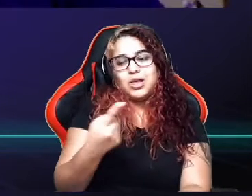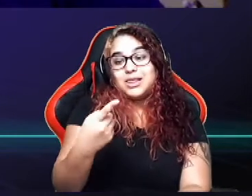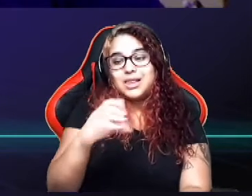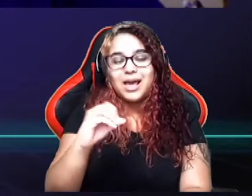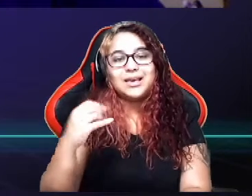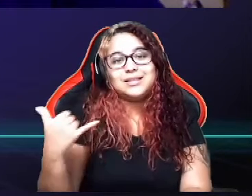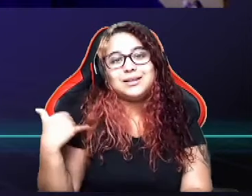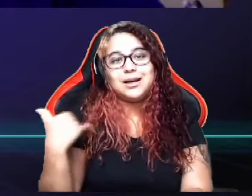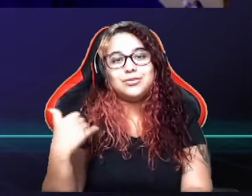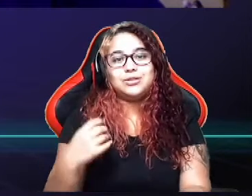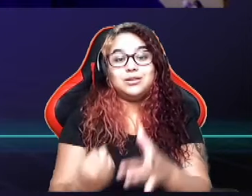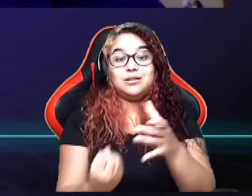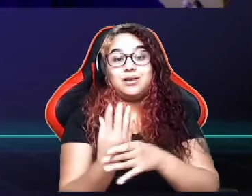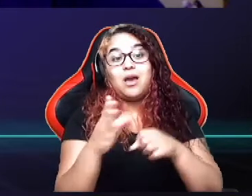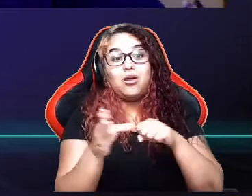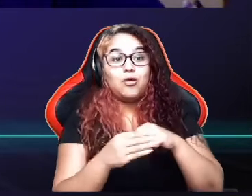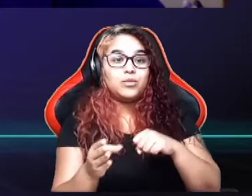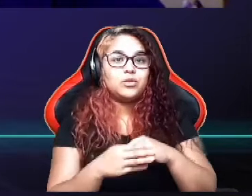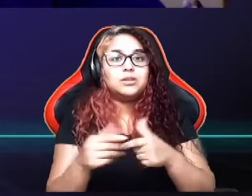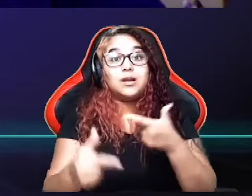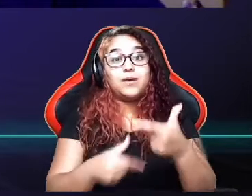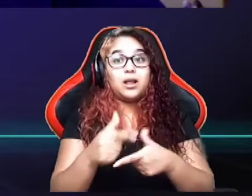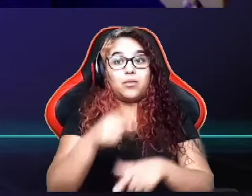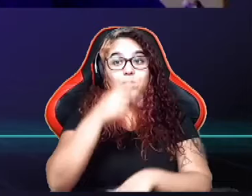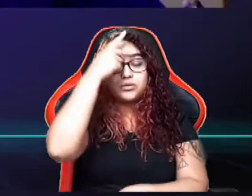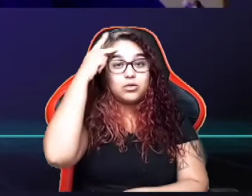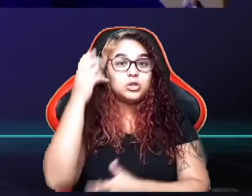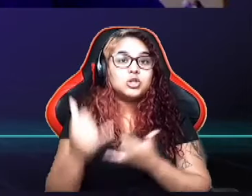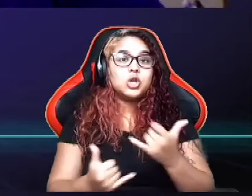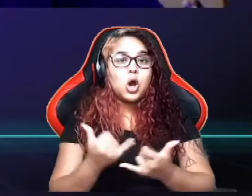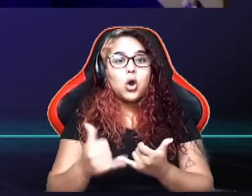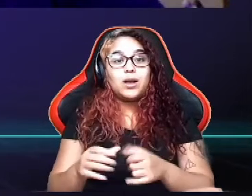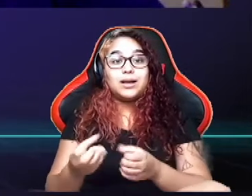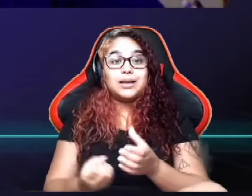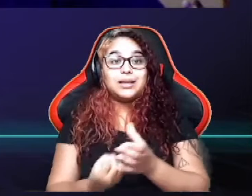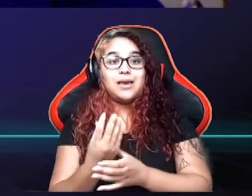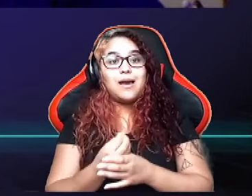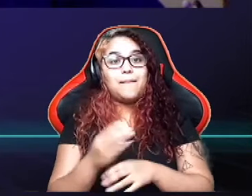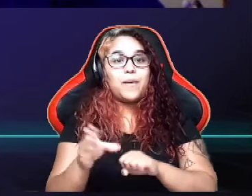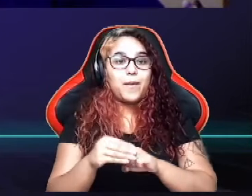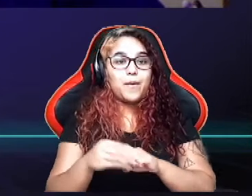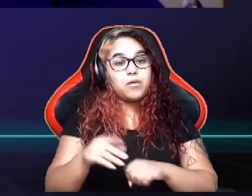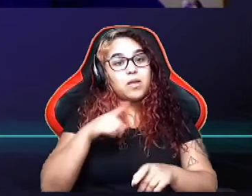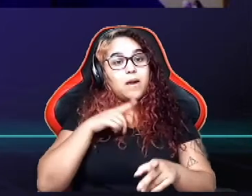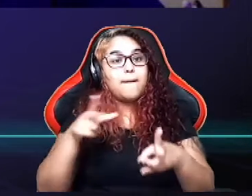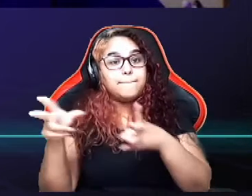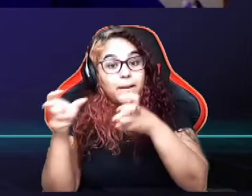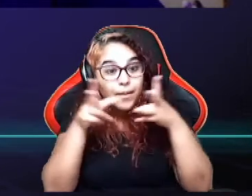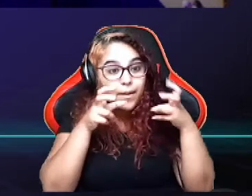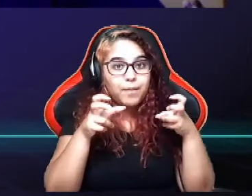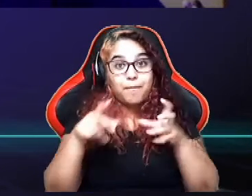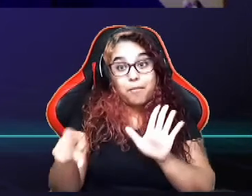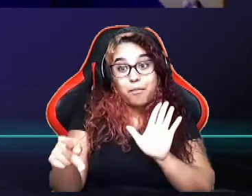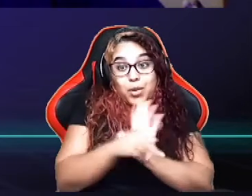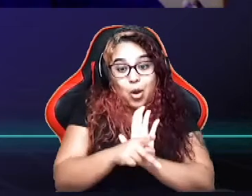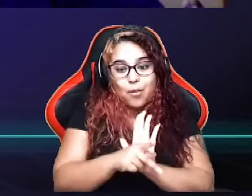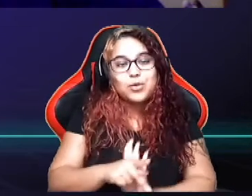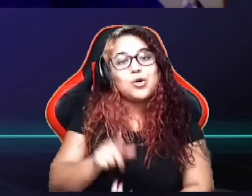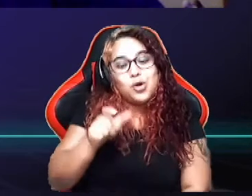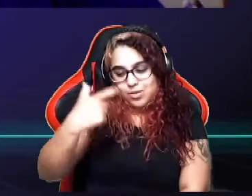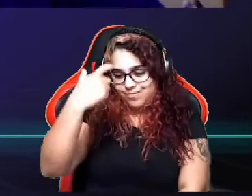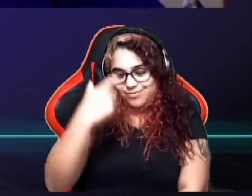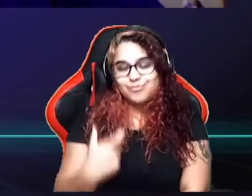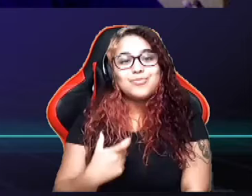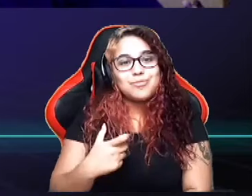I've created content for 10 years. I work with the mobile games community, with the players. So I have the